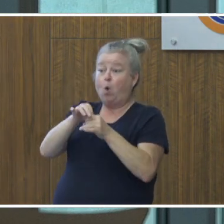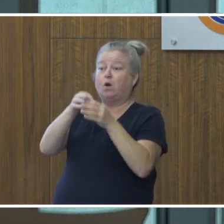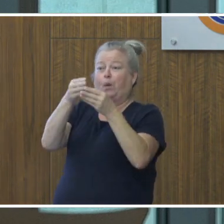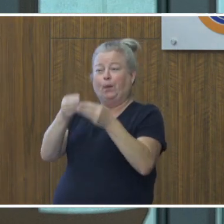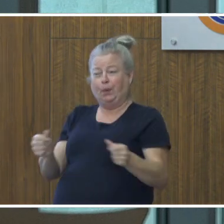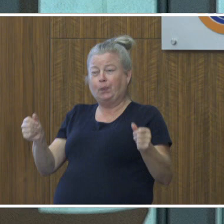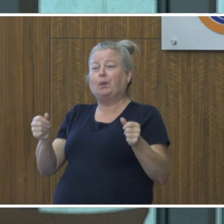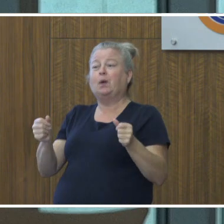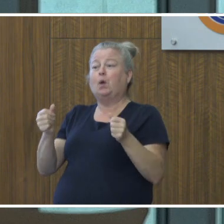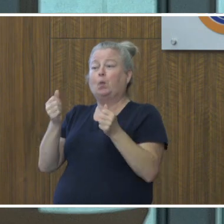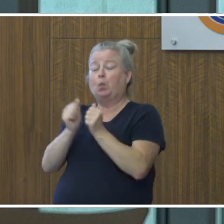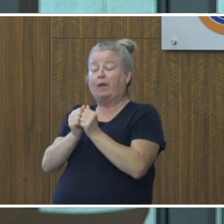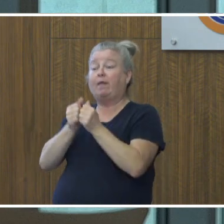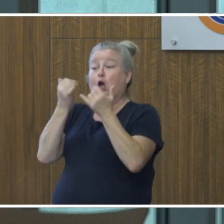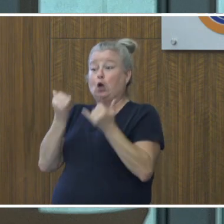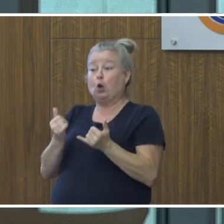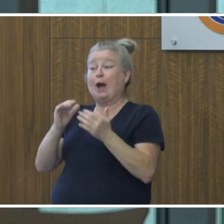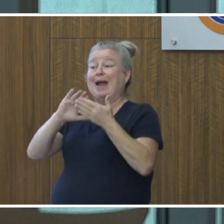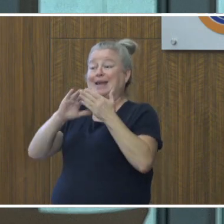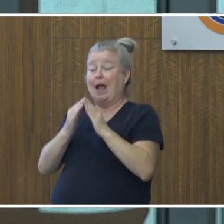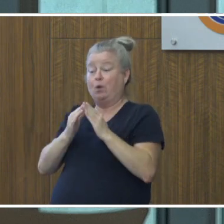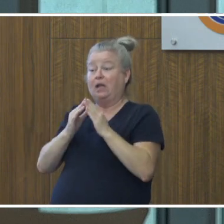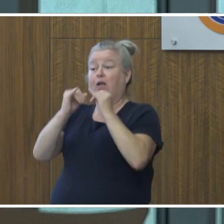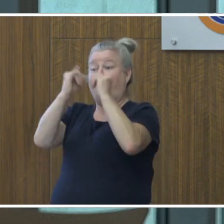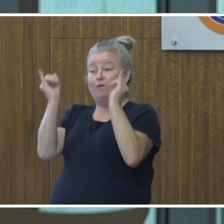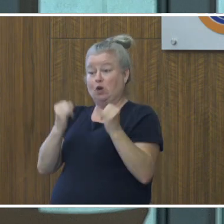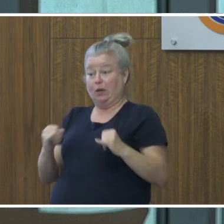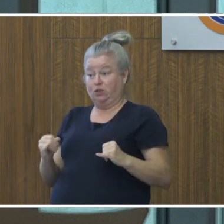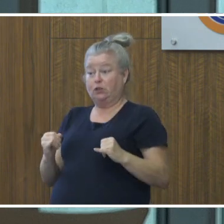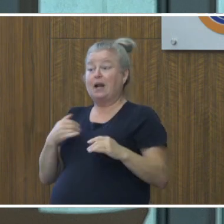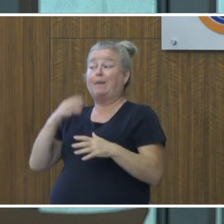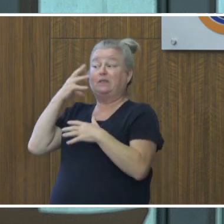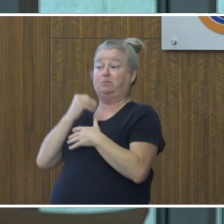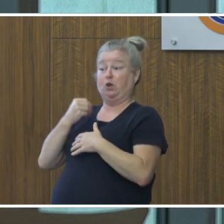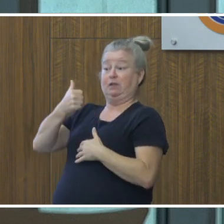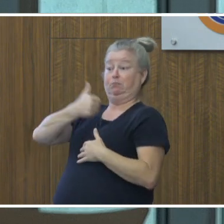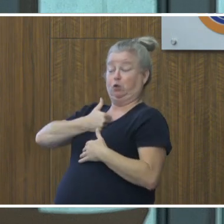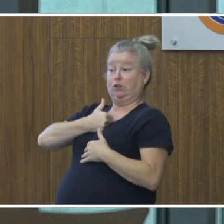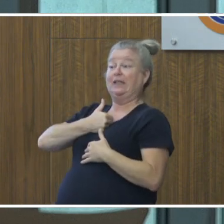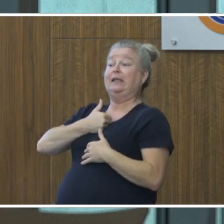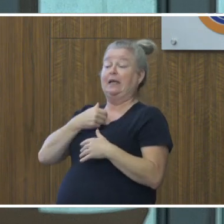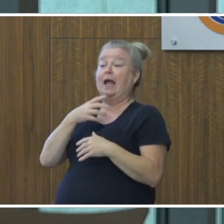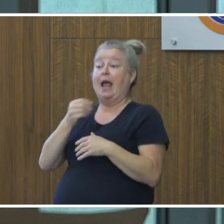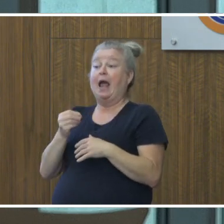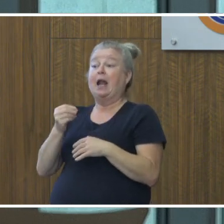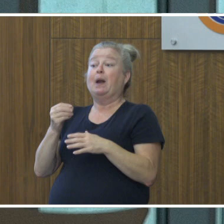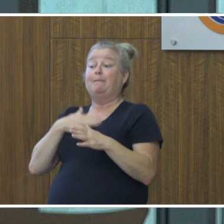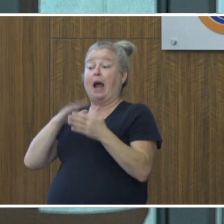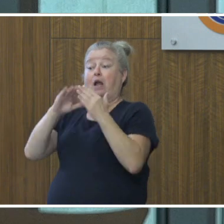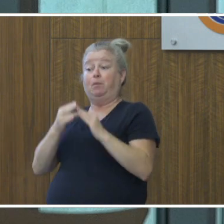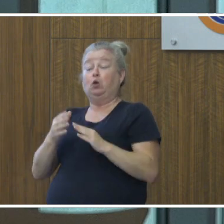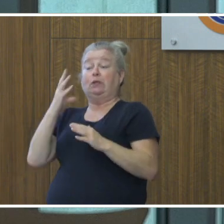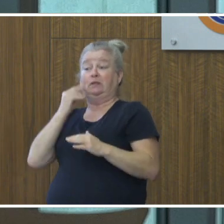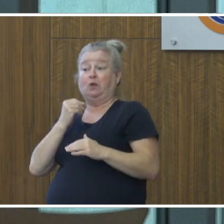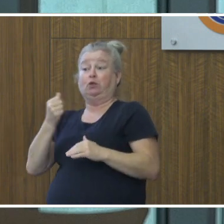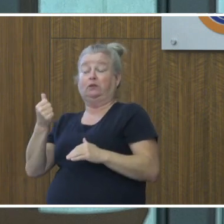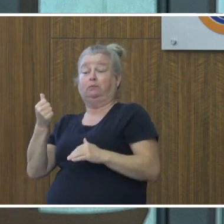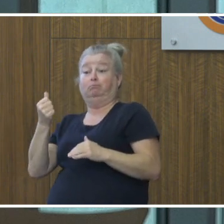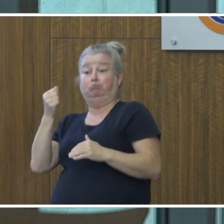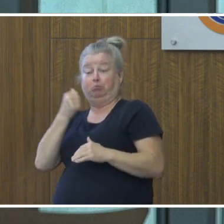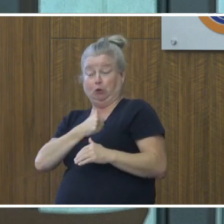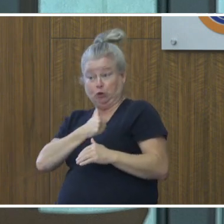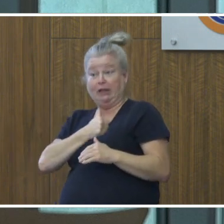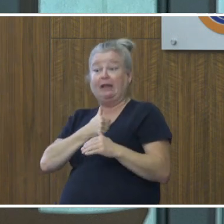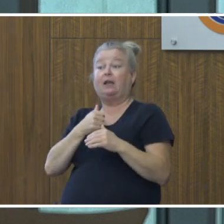county configuration. I have experienced this personally, and my communities have experienced personally how county